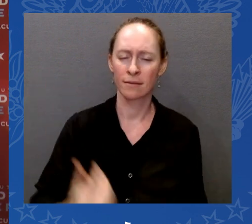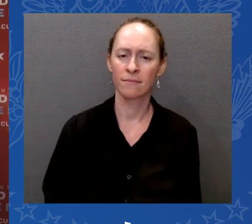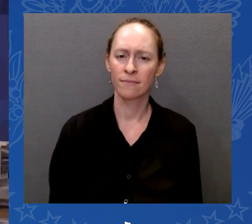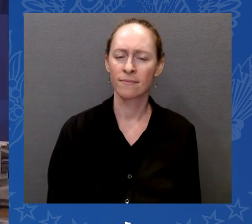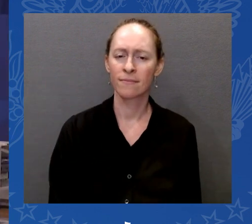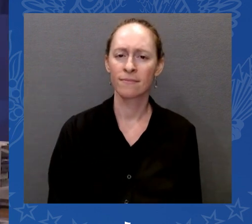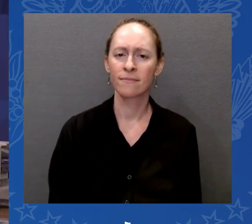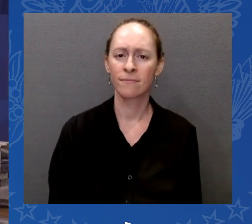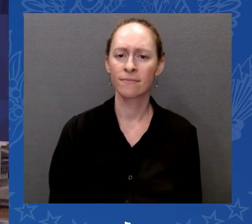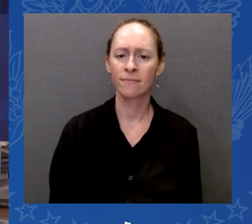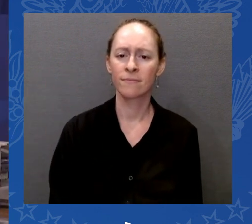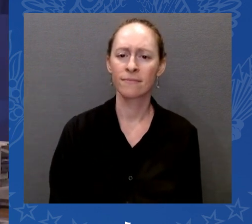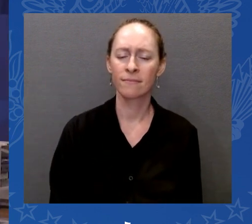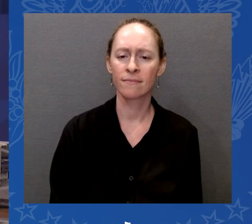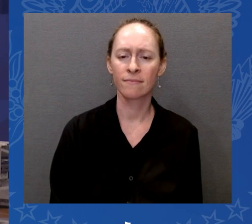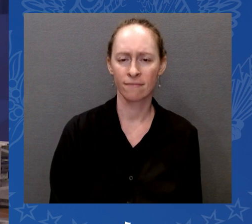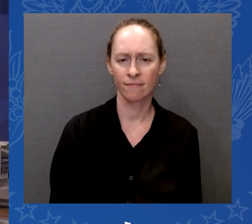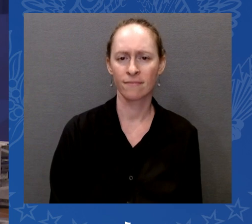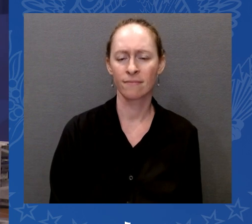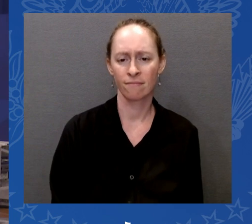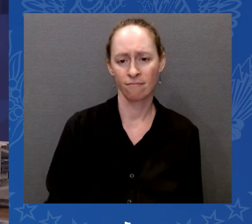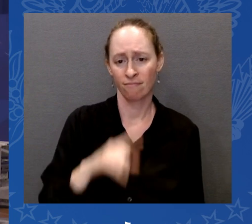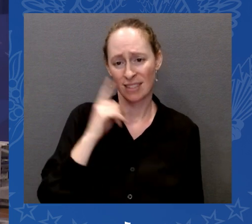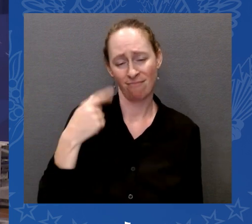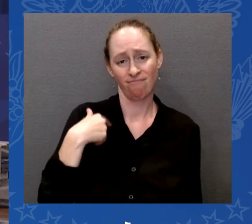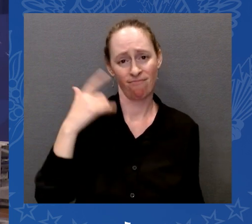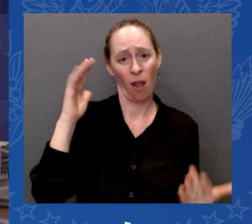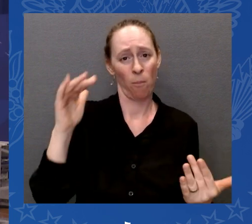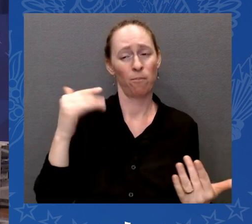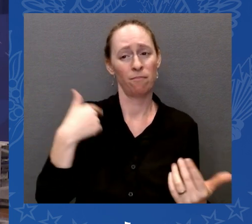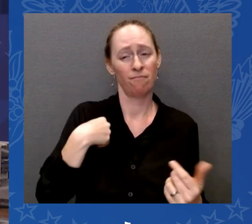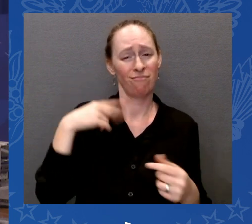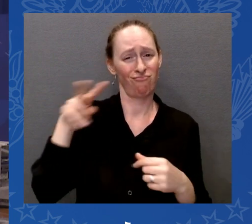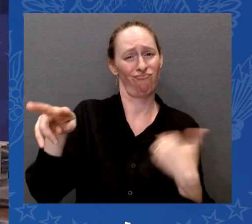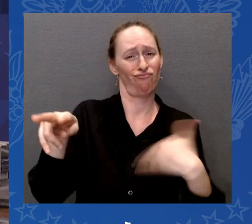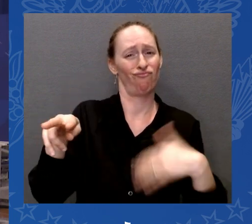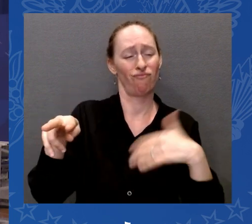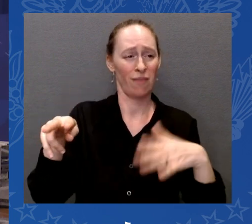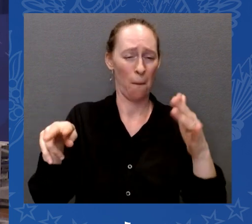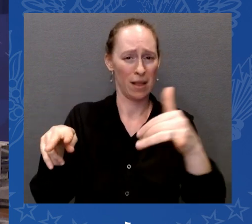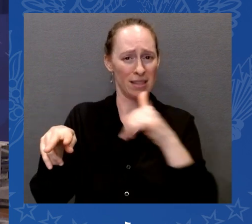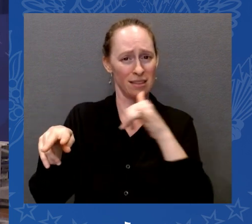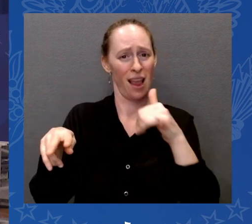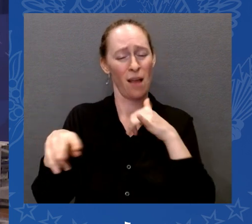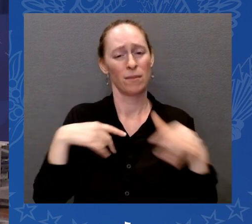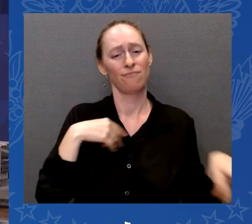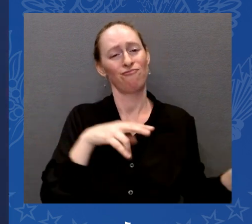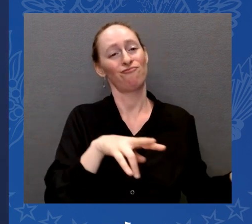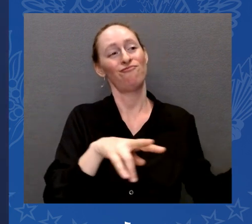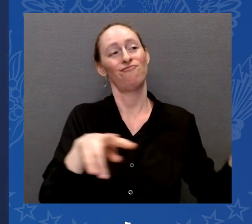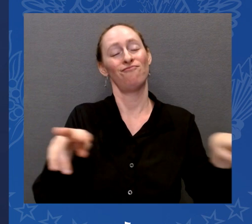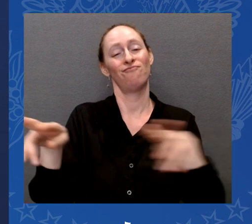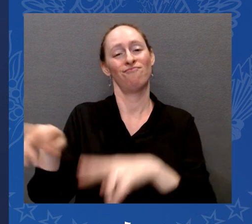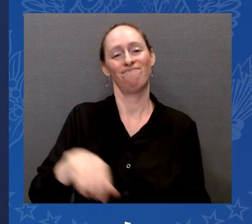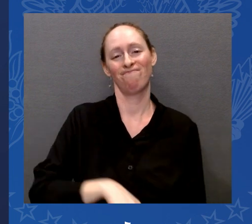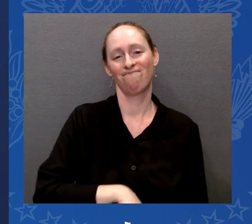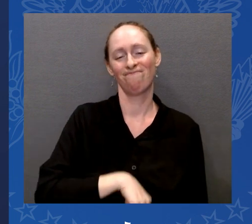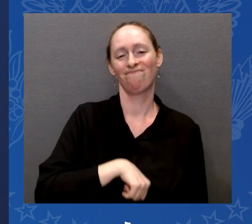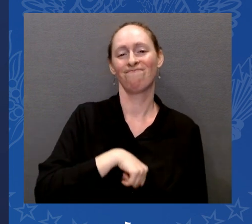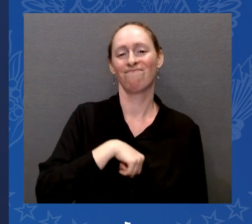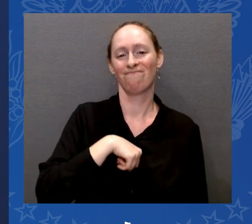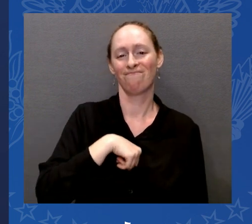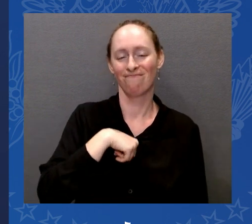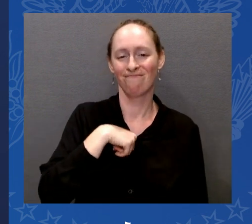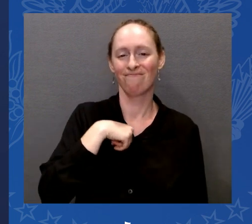what I feel standing here today. Pride. Pride in what we can do when we do it together to build a